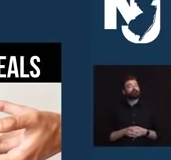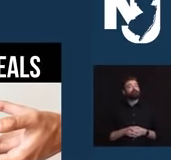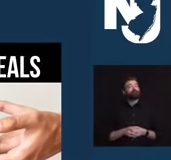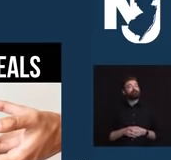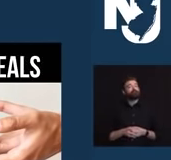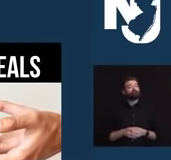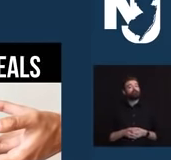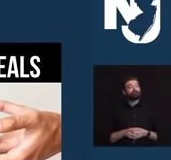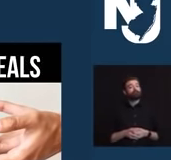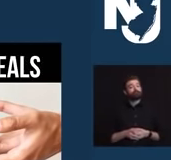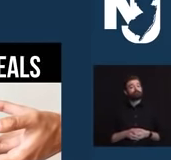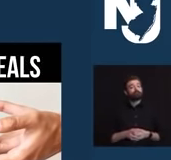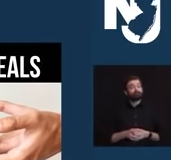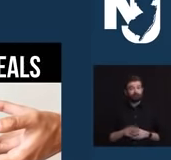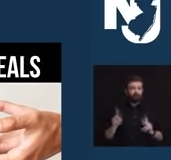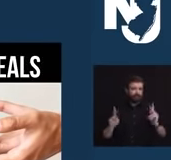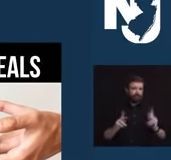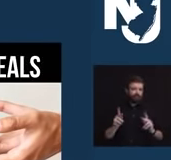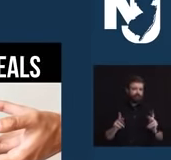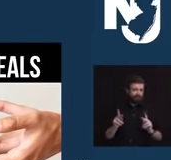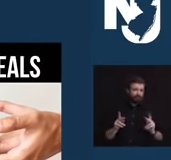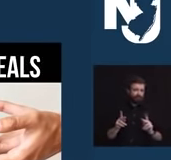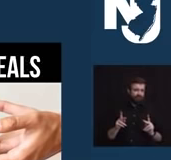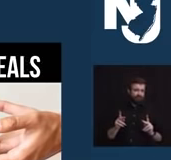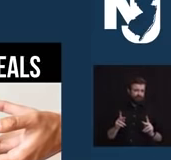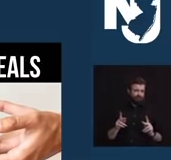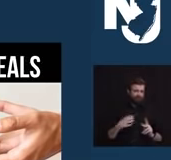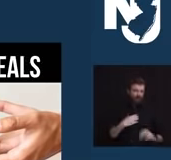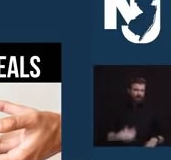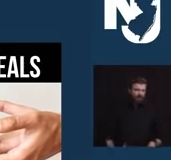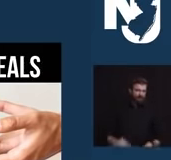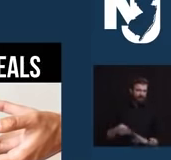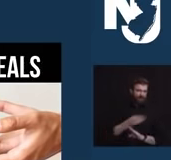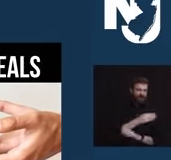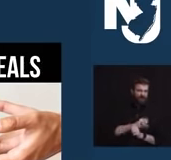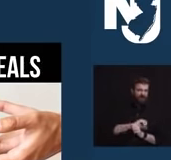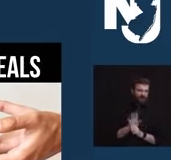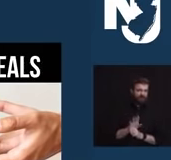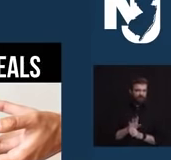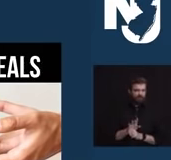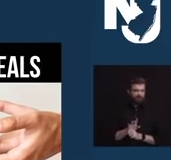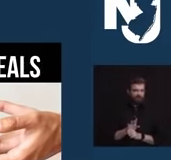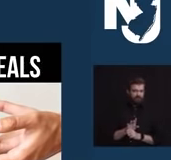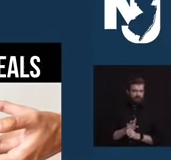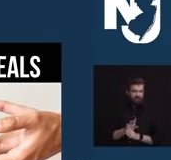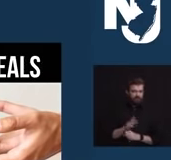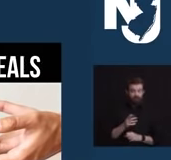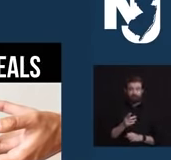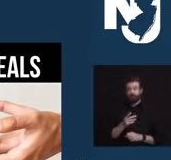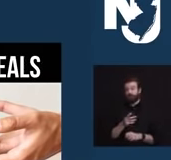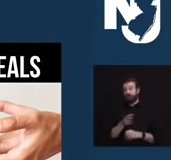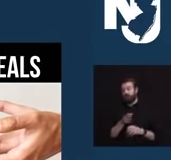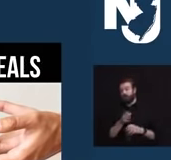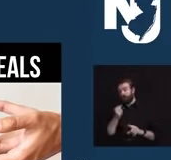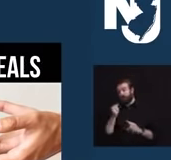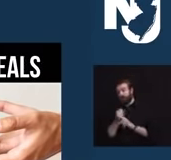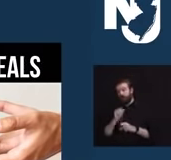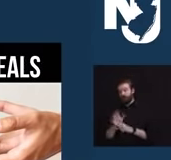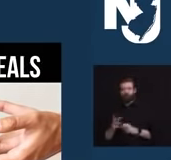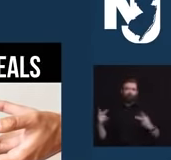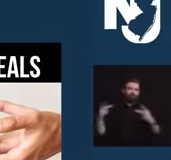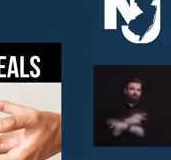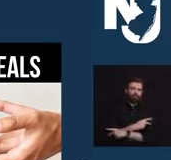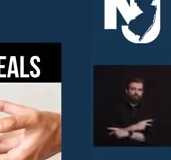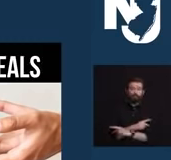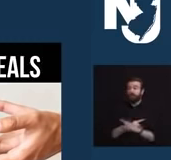be food insecurity after it. This program is the ultimate win-win, and this organization, Health